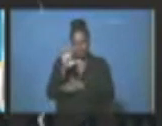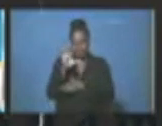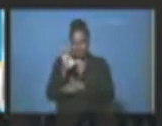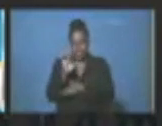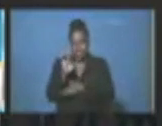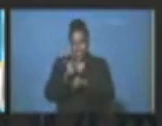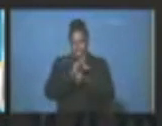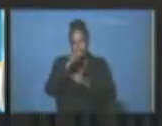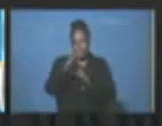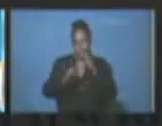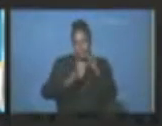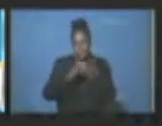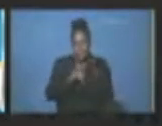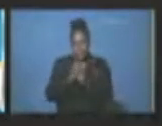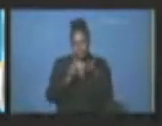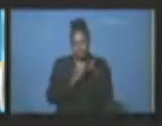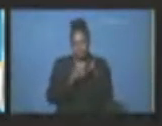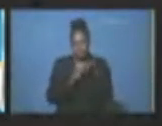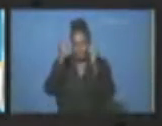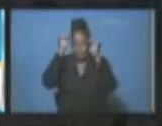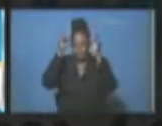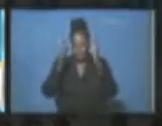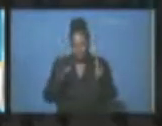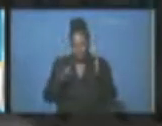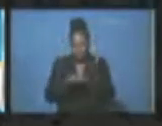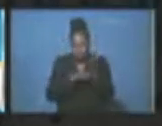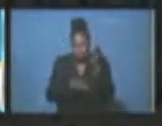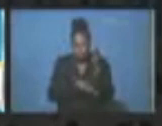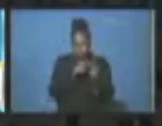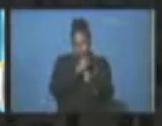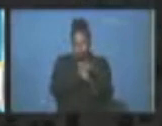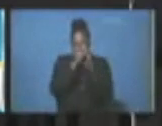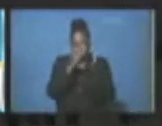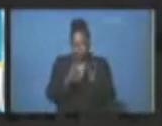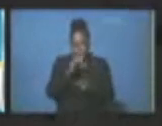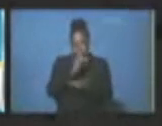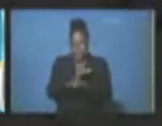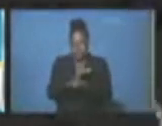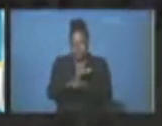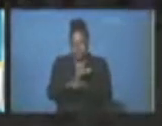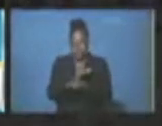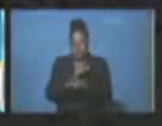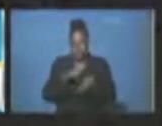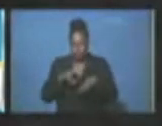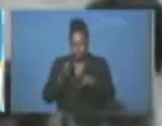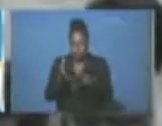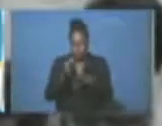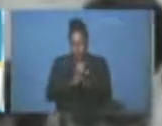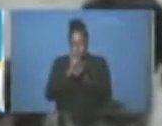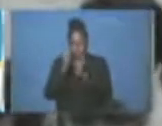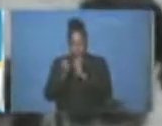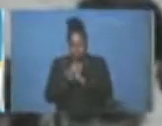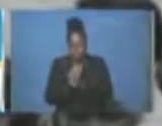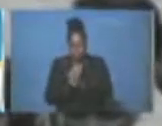local and international headlines. Teachers, sanitation workers, and others in the labor movement galvanizing for change. Curry says